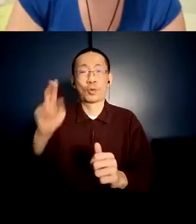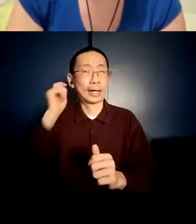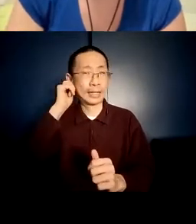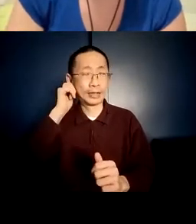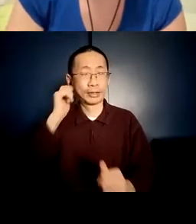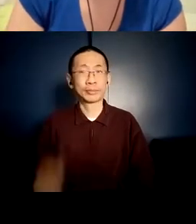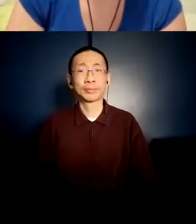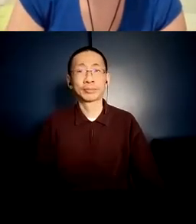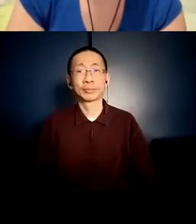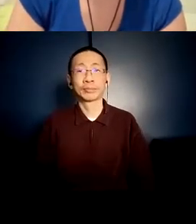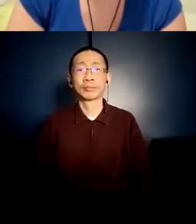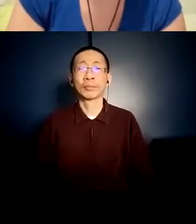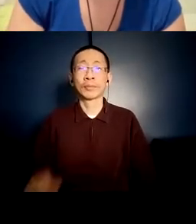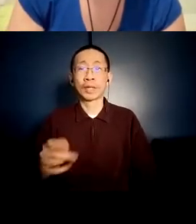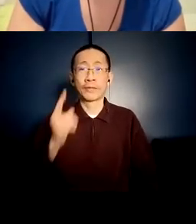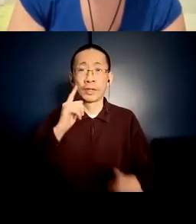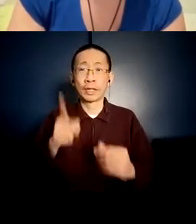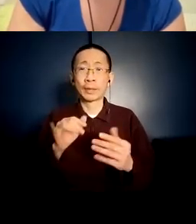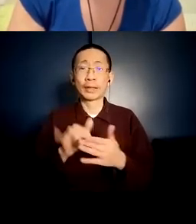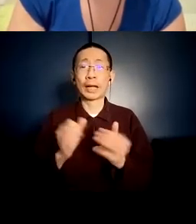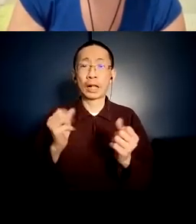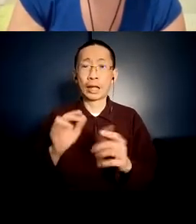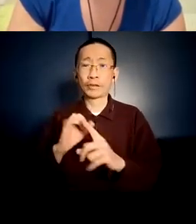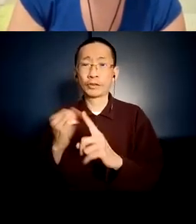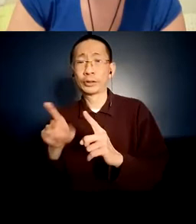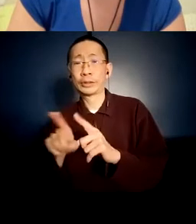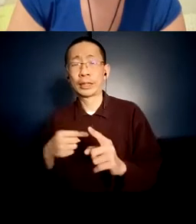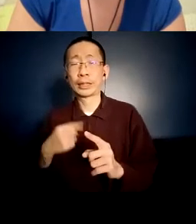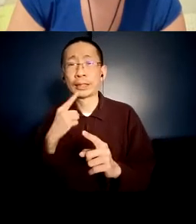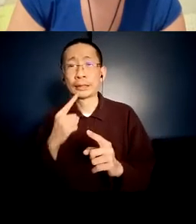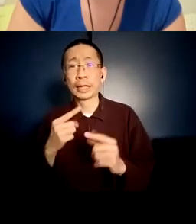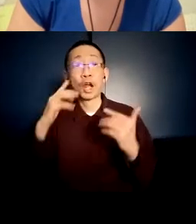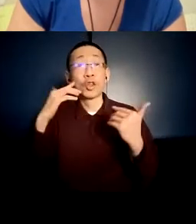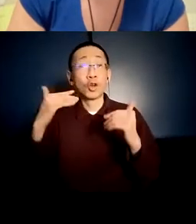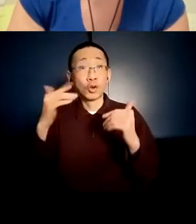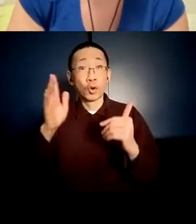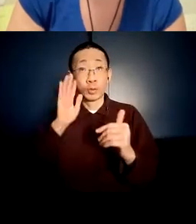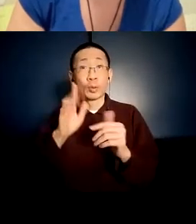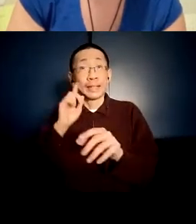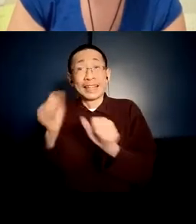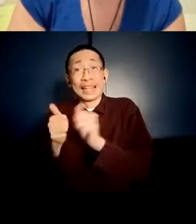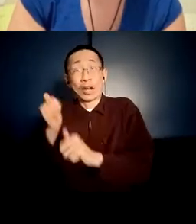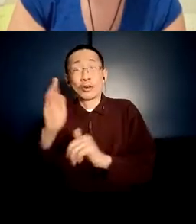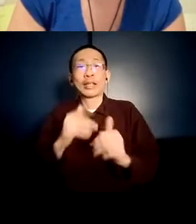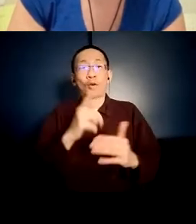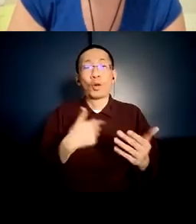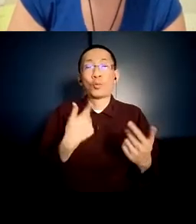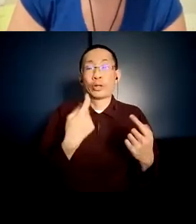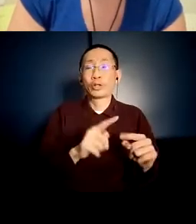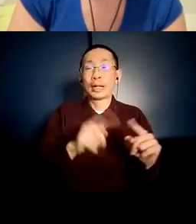about this, in a lot of situations, like I said, the noise will be louder than what it is that we're trying to listen